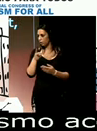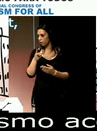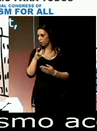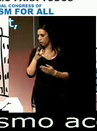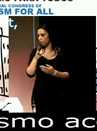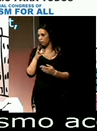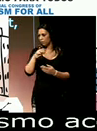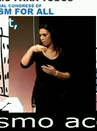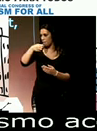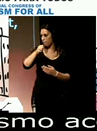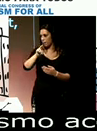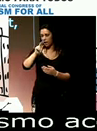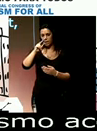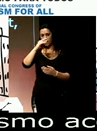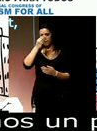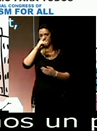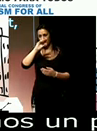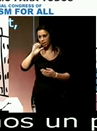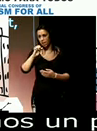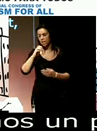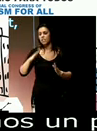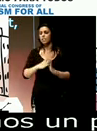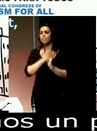and from